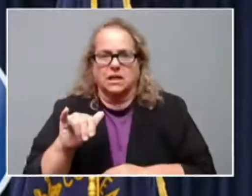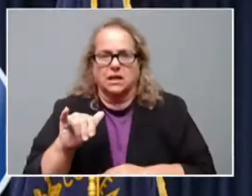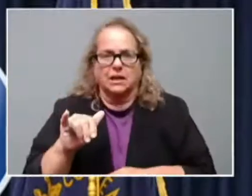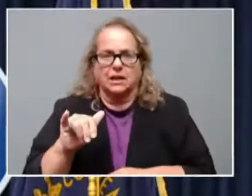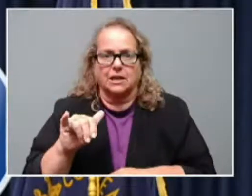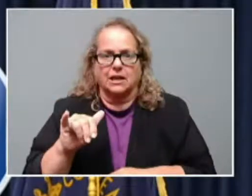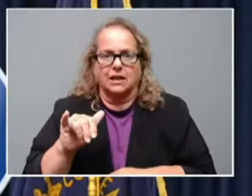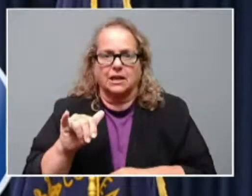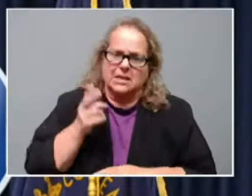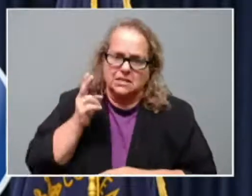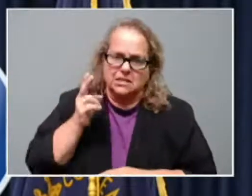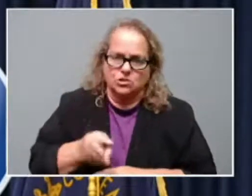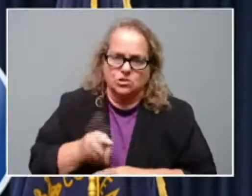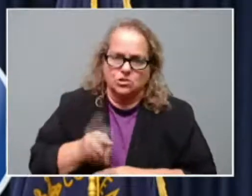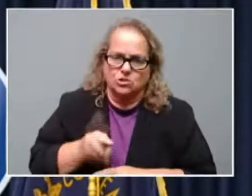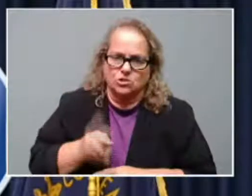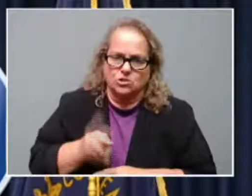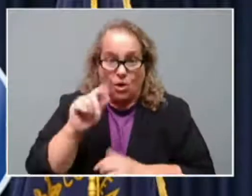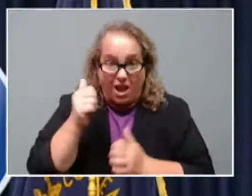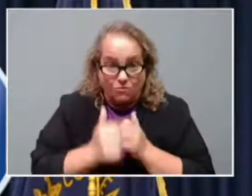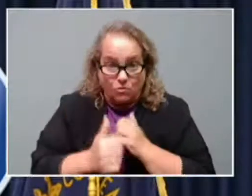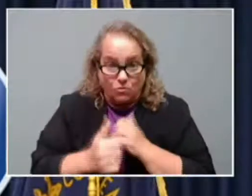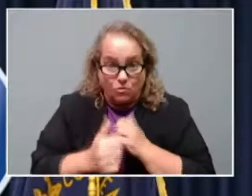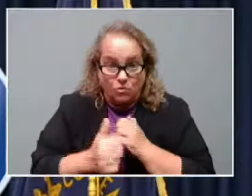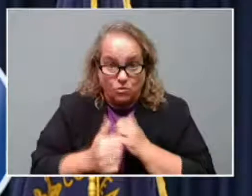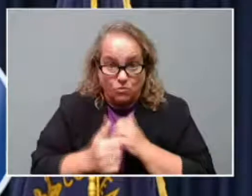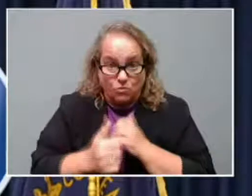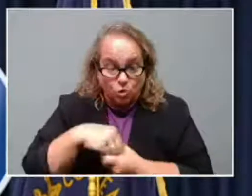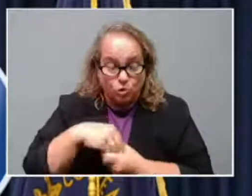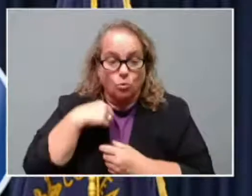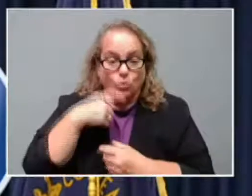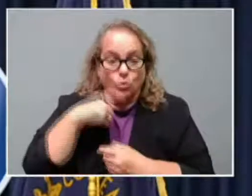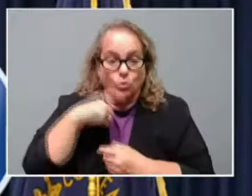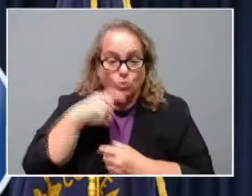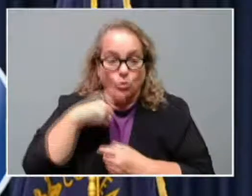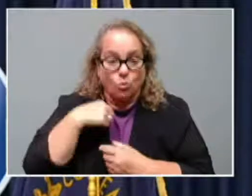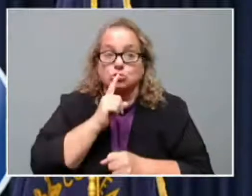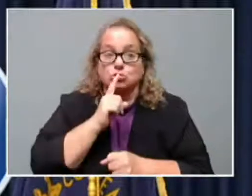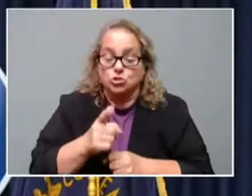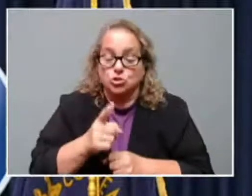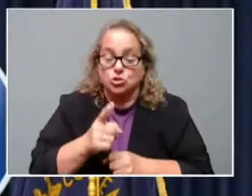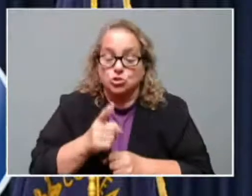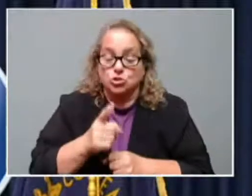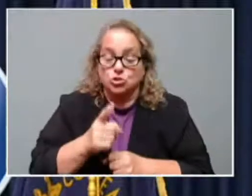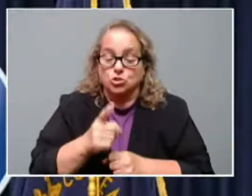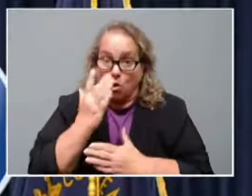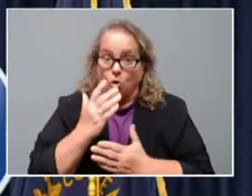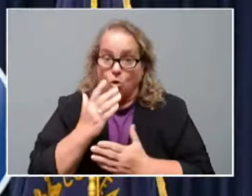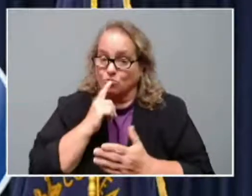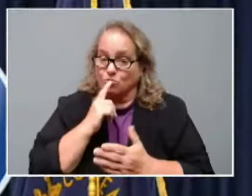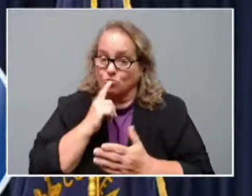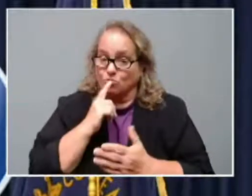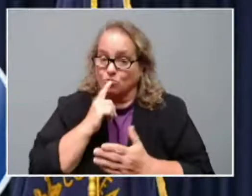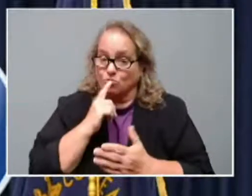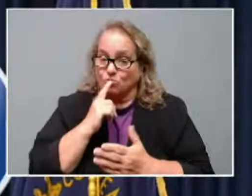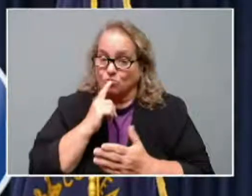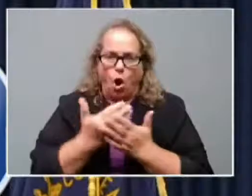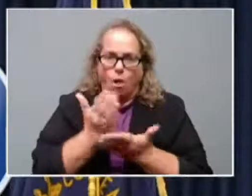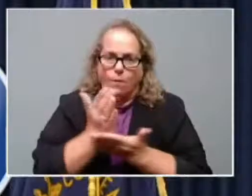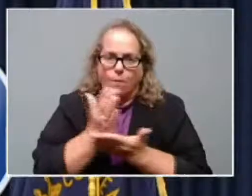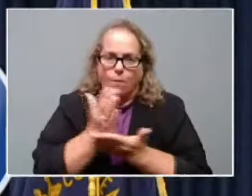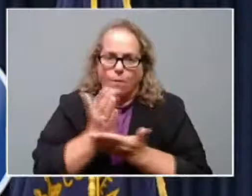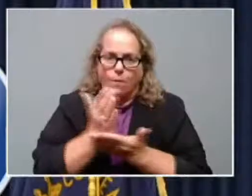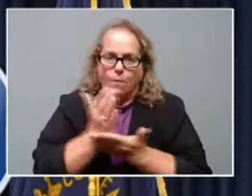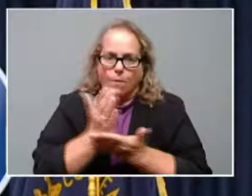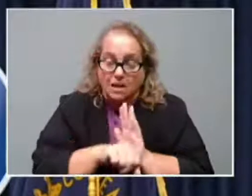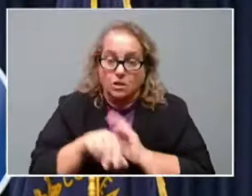everybody needs to be included, and we need to make sure that prosperity reaches every part of the state, and it is. Along with Toyota's investment